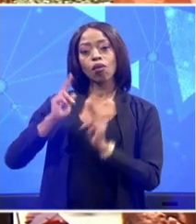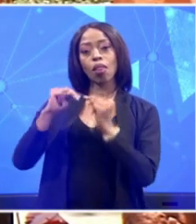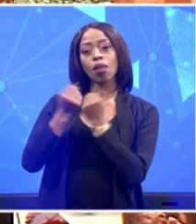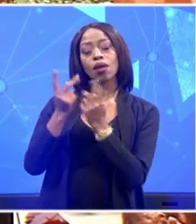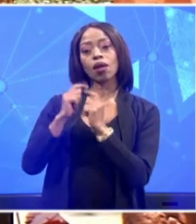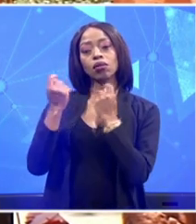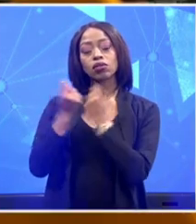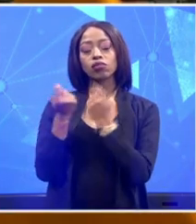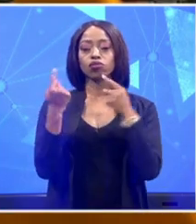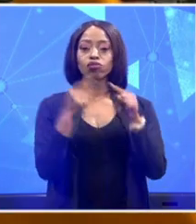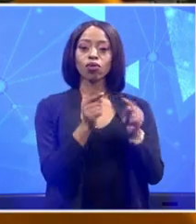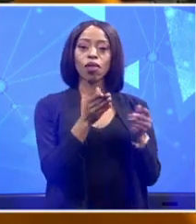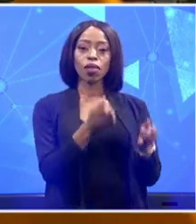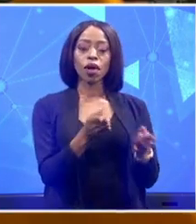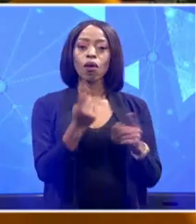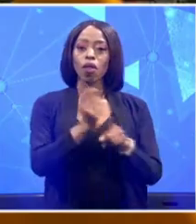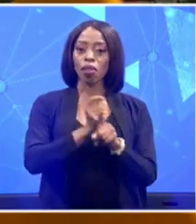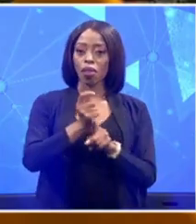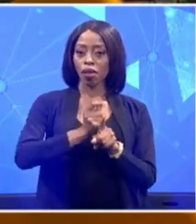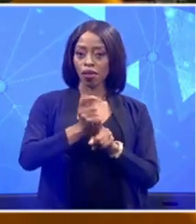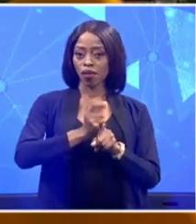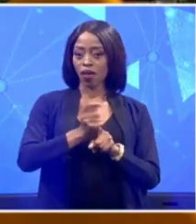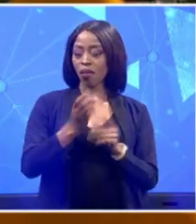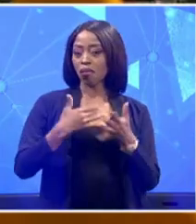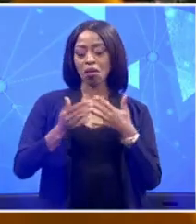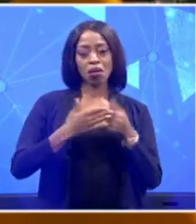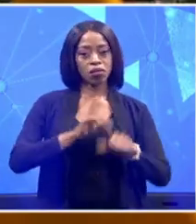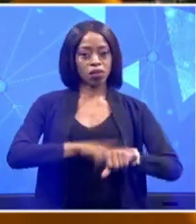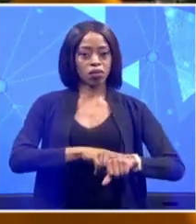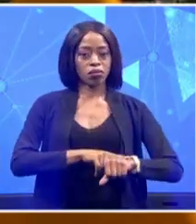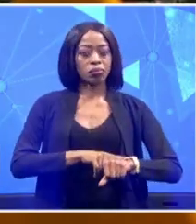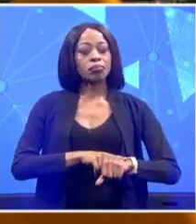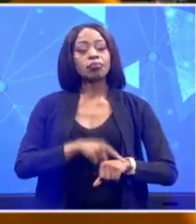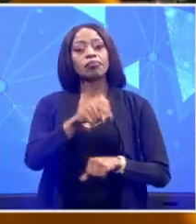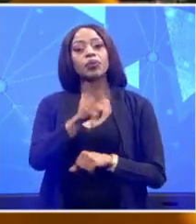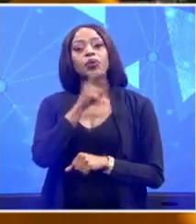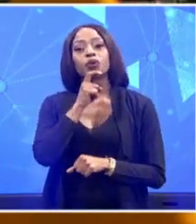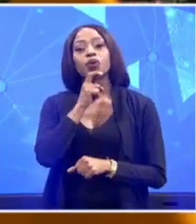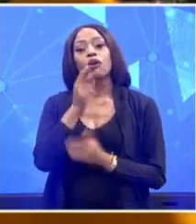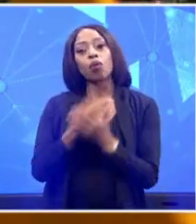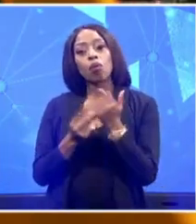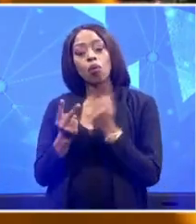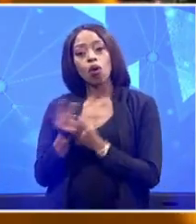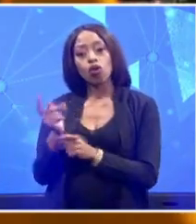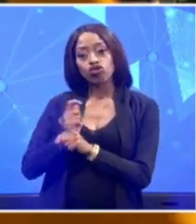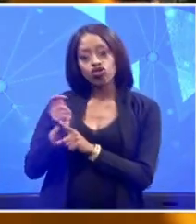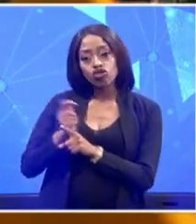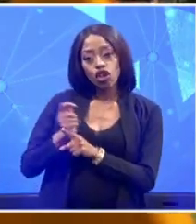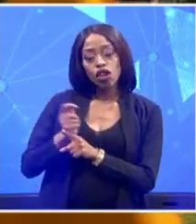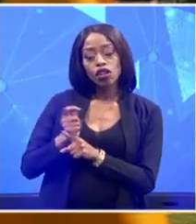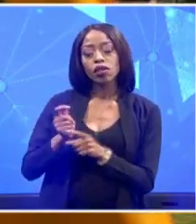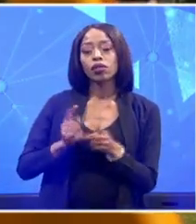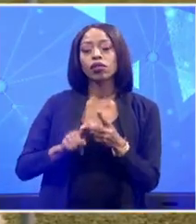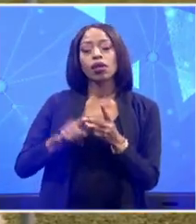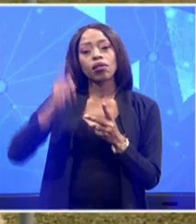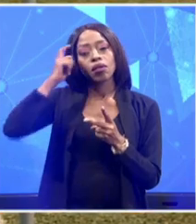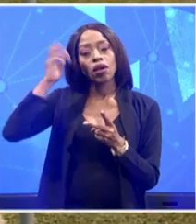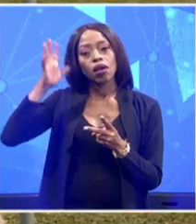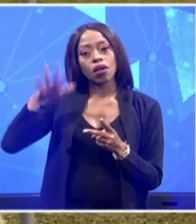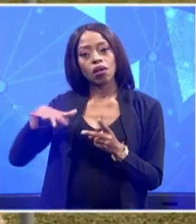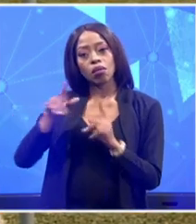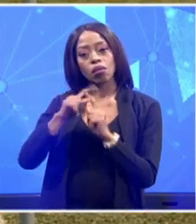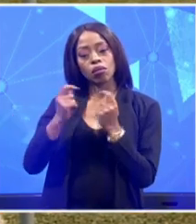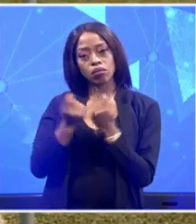teams when they are in camp at any given moment. It will be used for both training purposes and accommodating